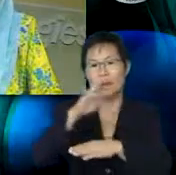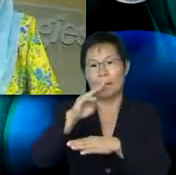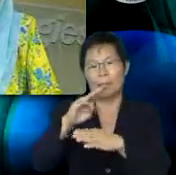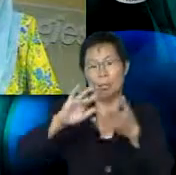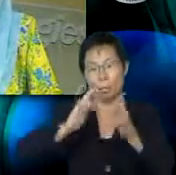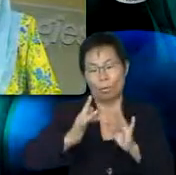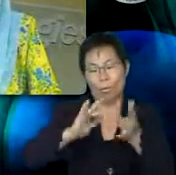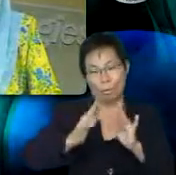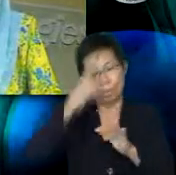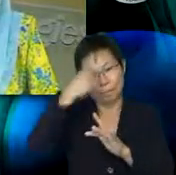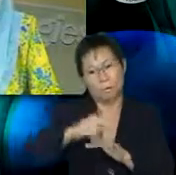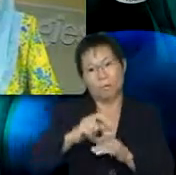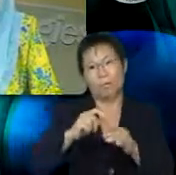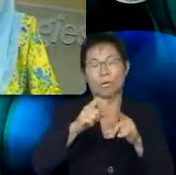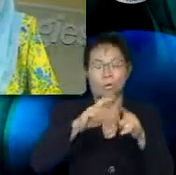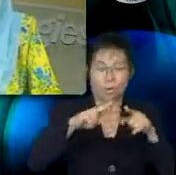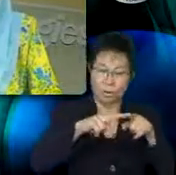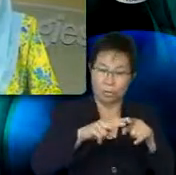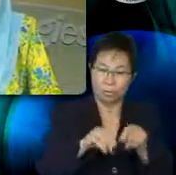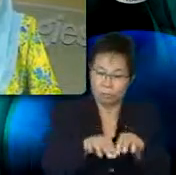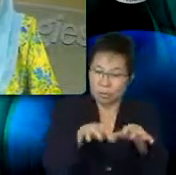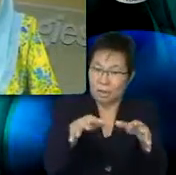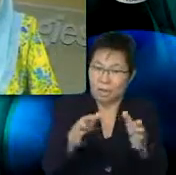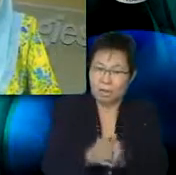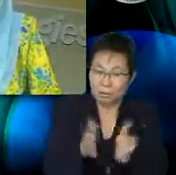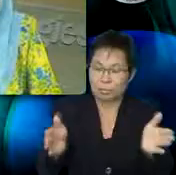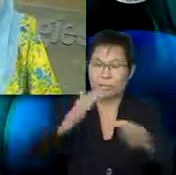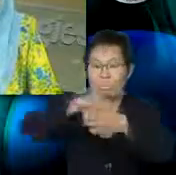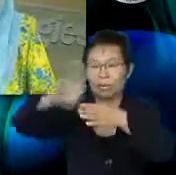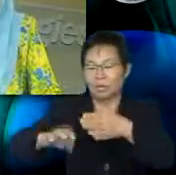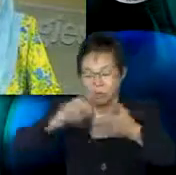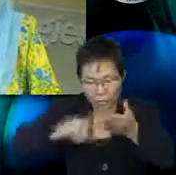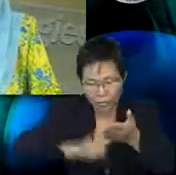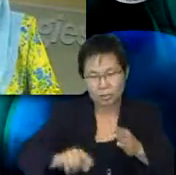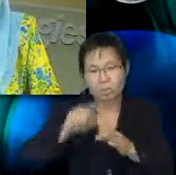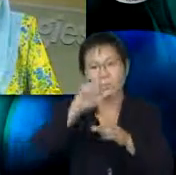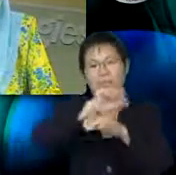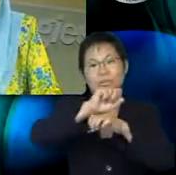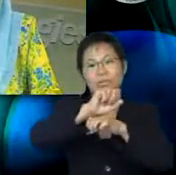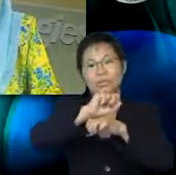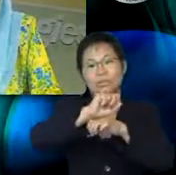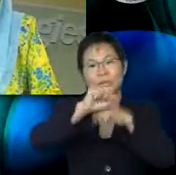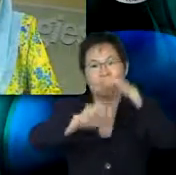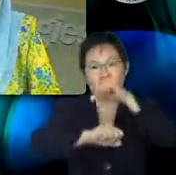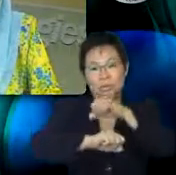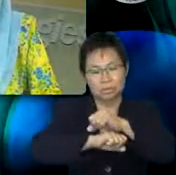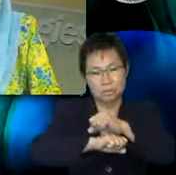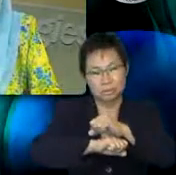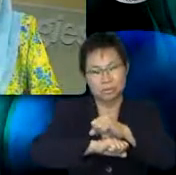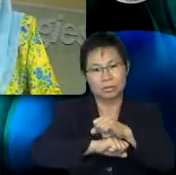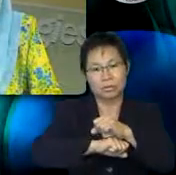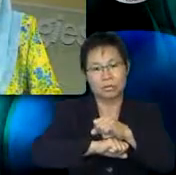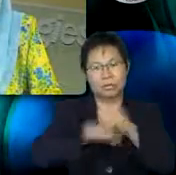webs for vocabulary expansion. Finally, we will examine the structure of a lesson in terms of the